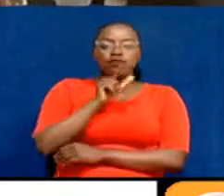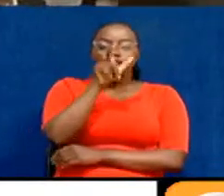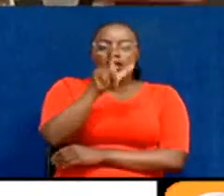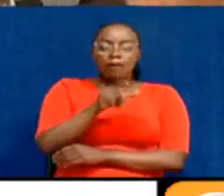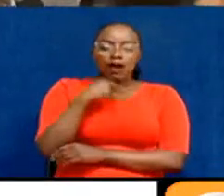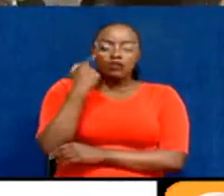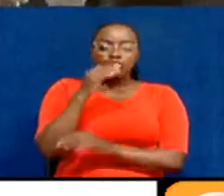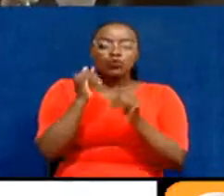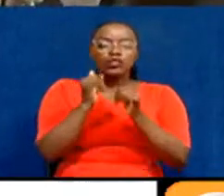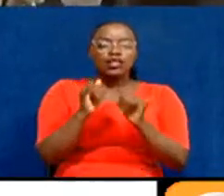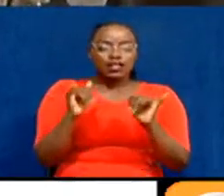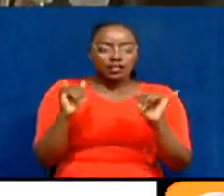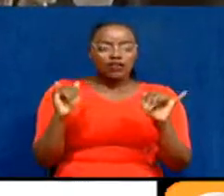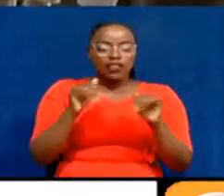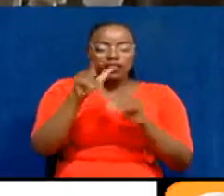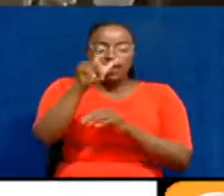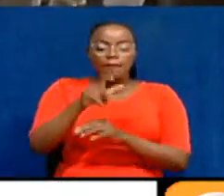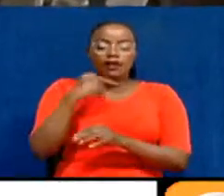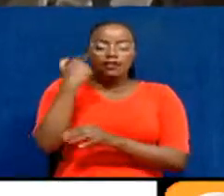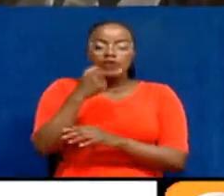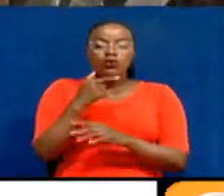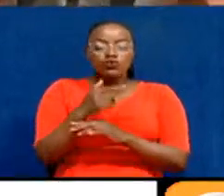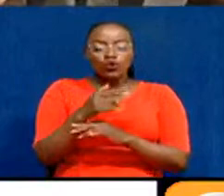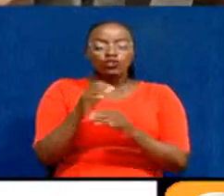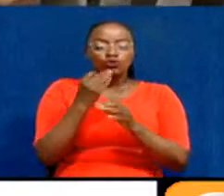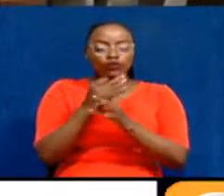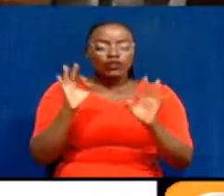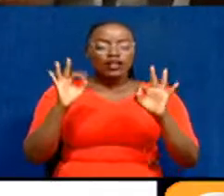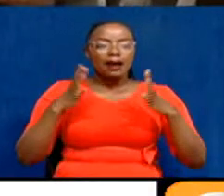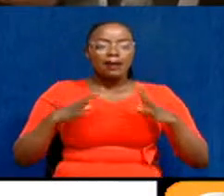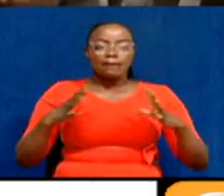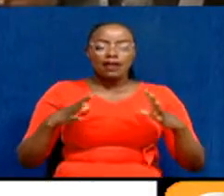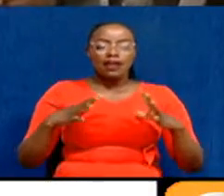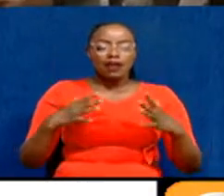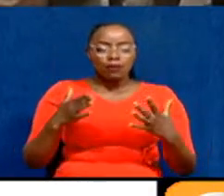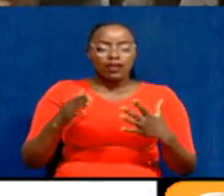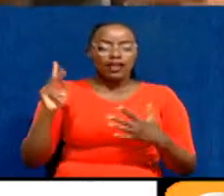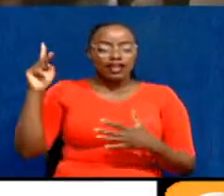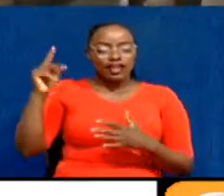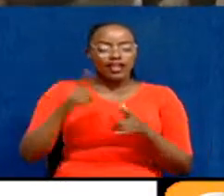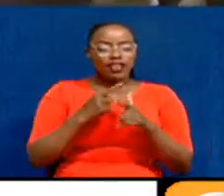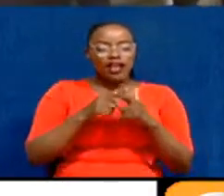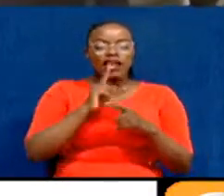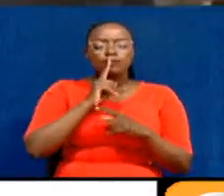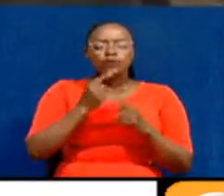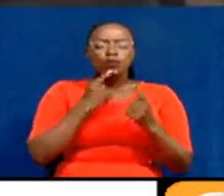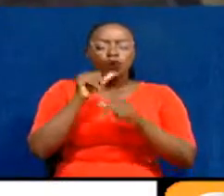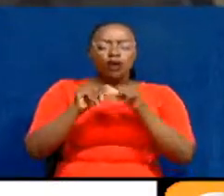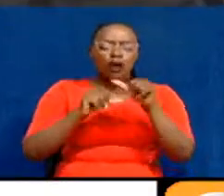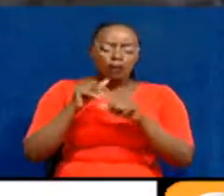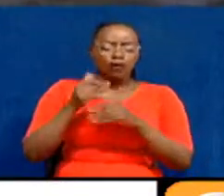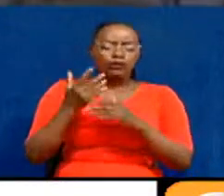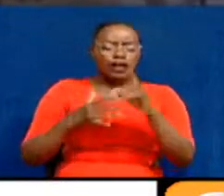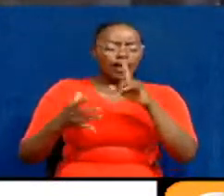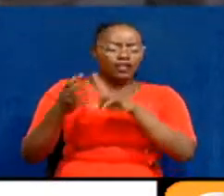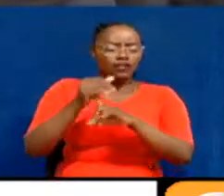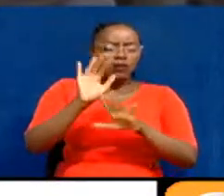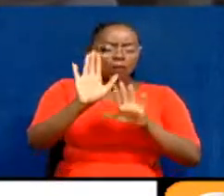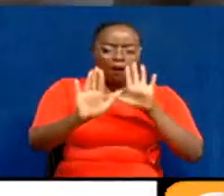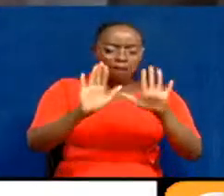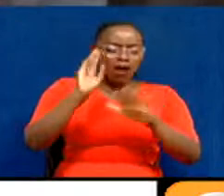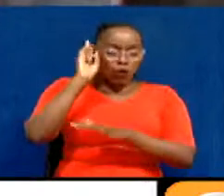the liberator, the face of liberation of Kenya. And then I'm sure we'll talk about his achievements.